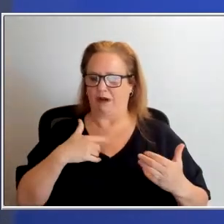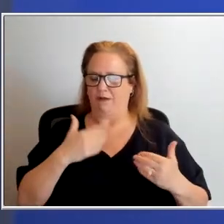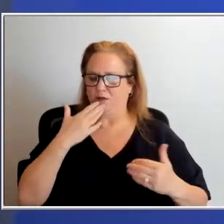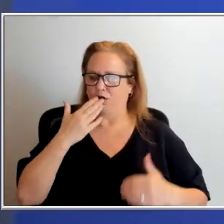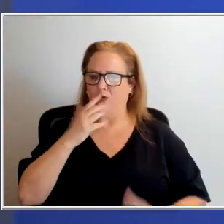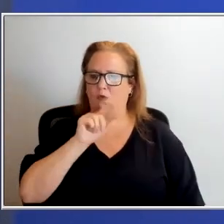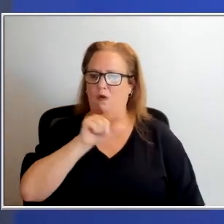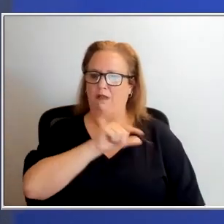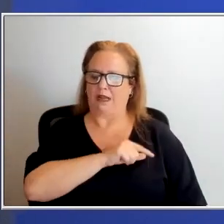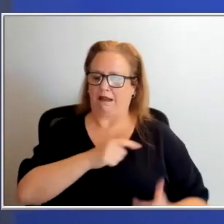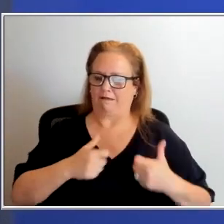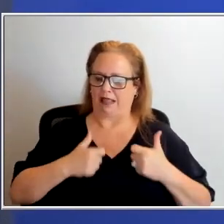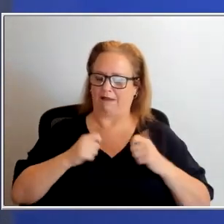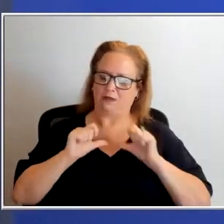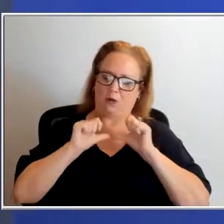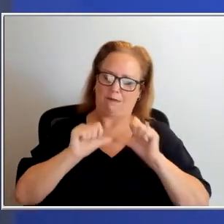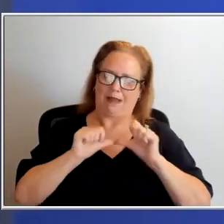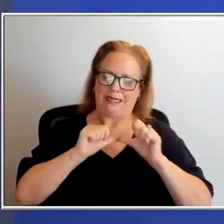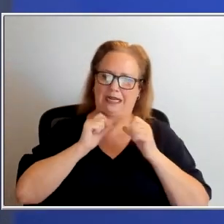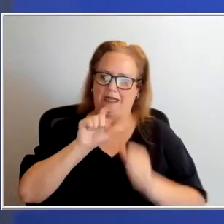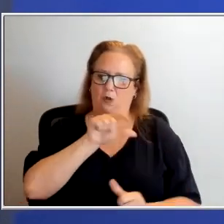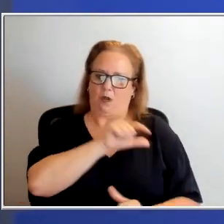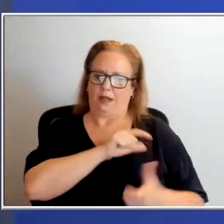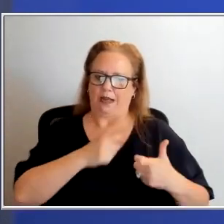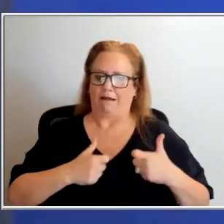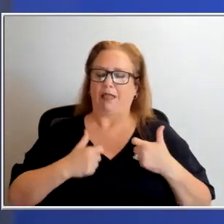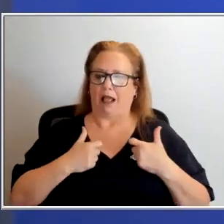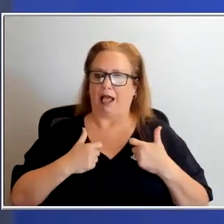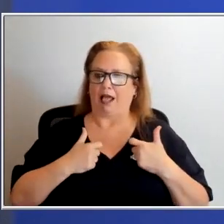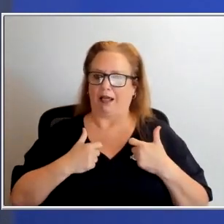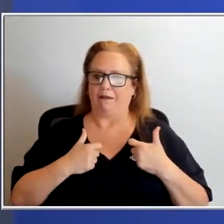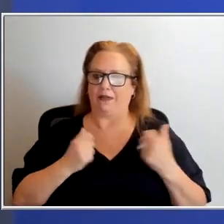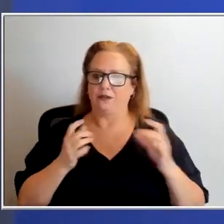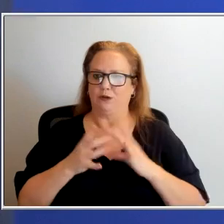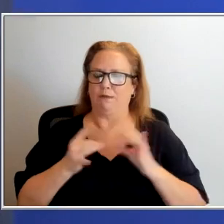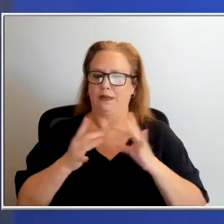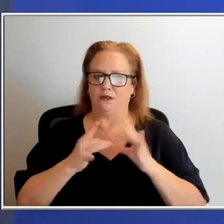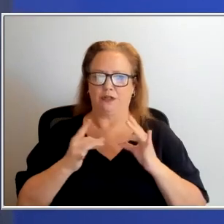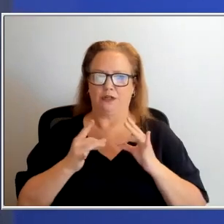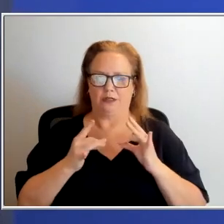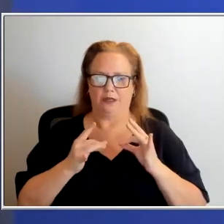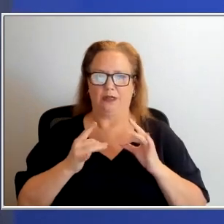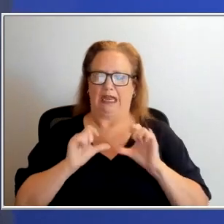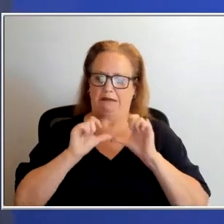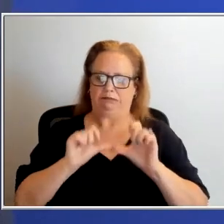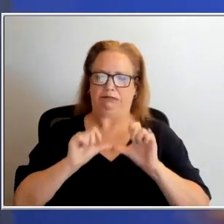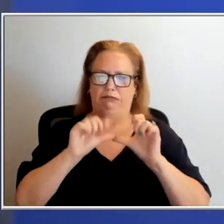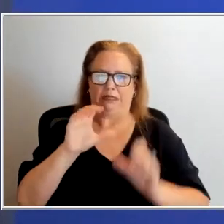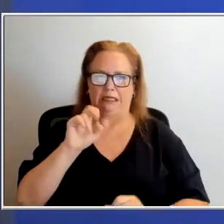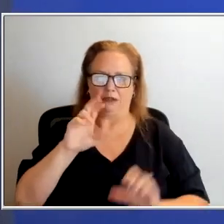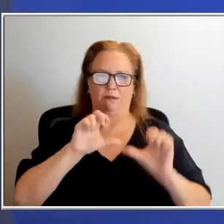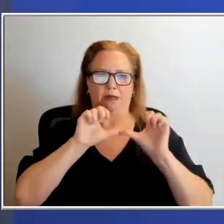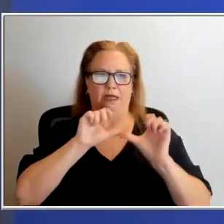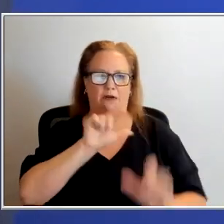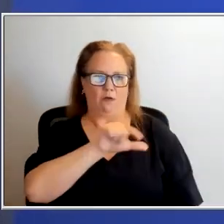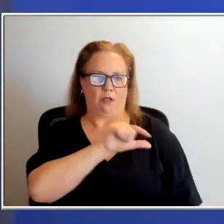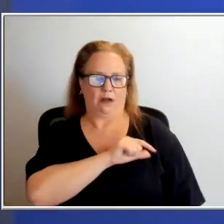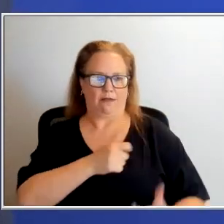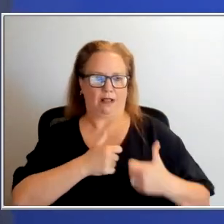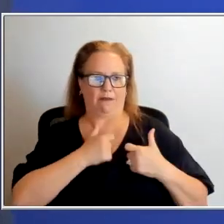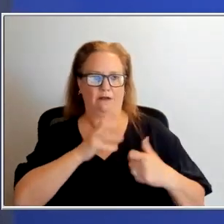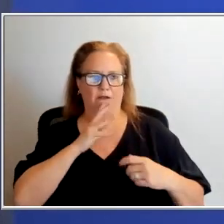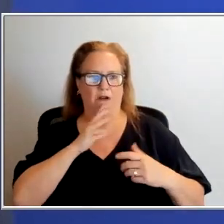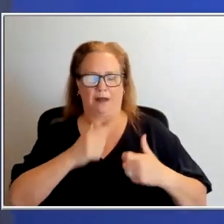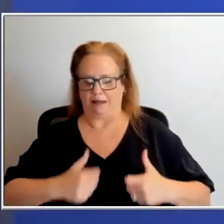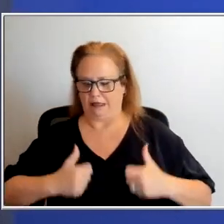So maintaining that quality of life, you mentioned metastatic patients, it's all about maintaining quality of life. We talk about living longer.